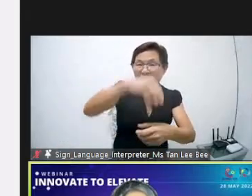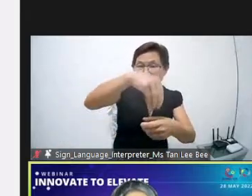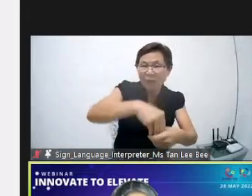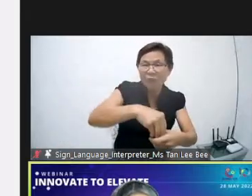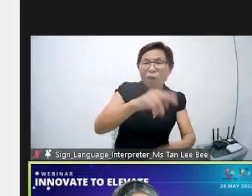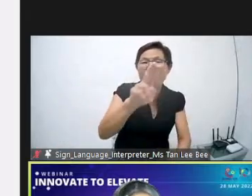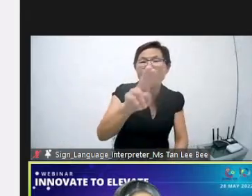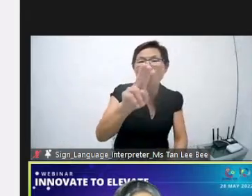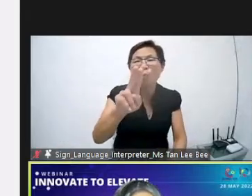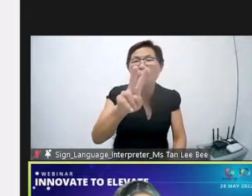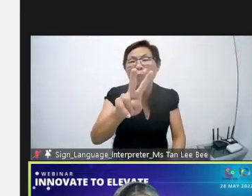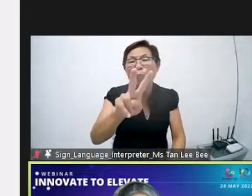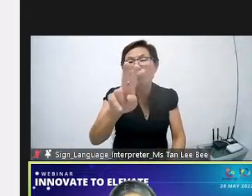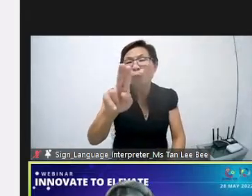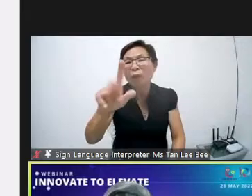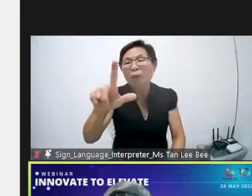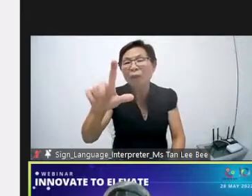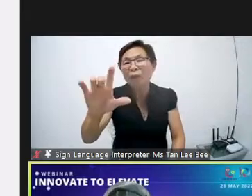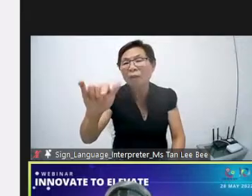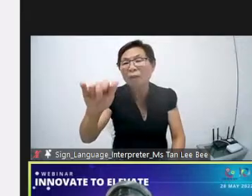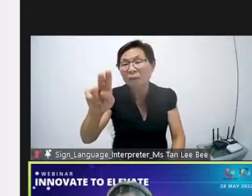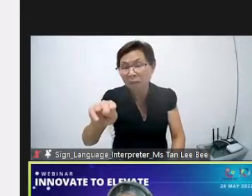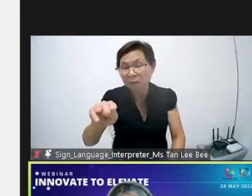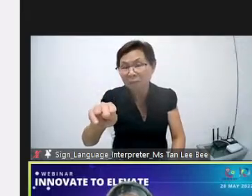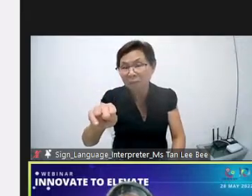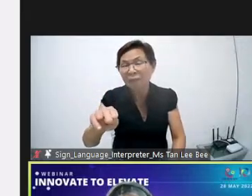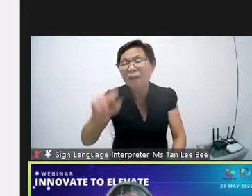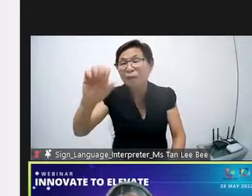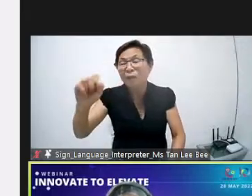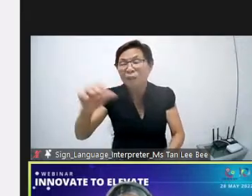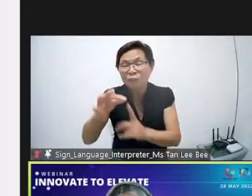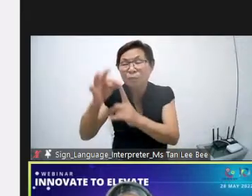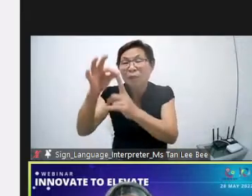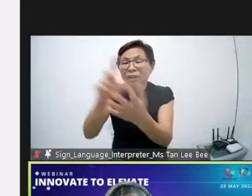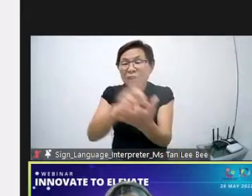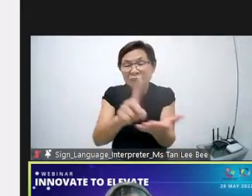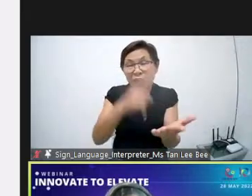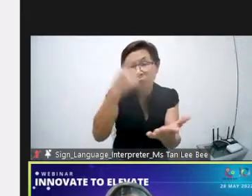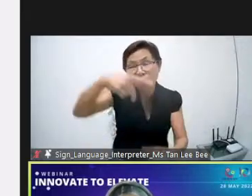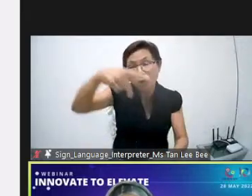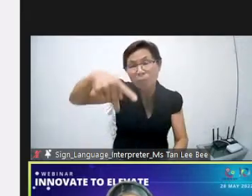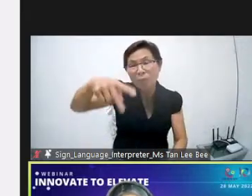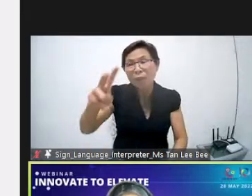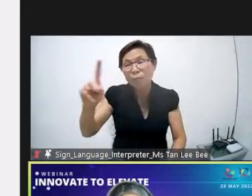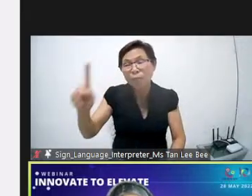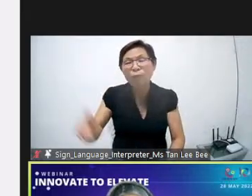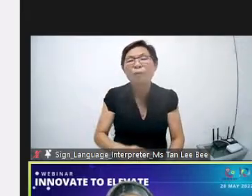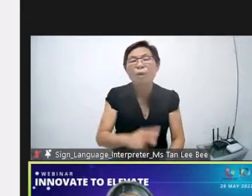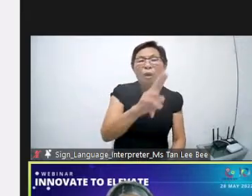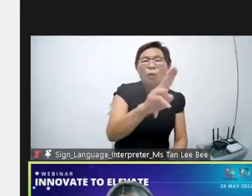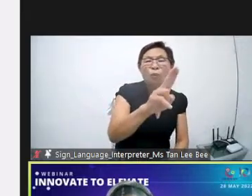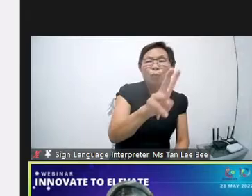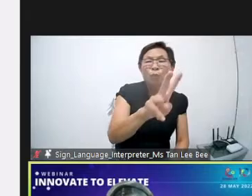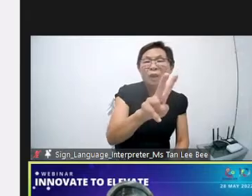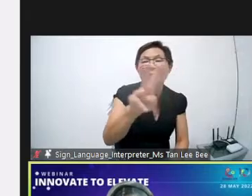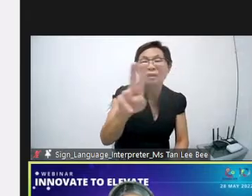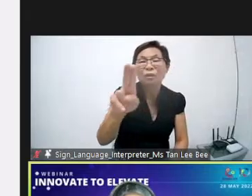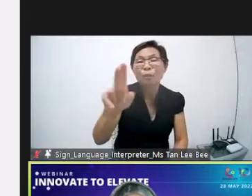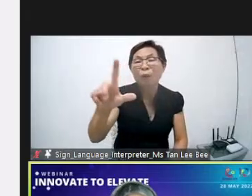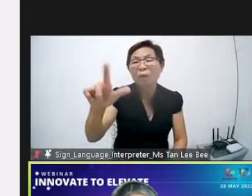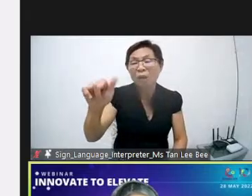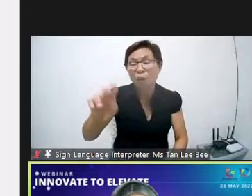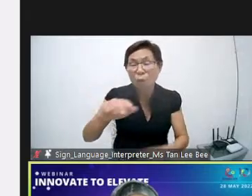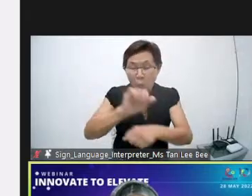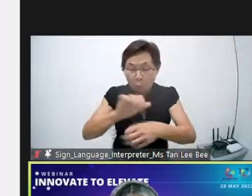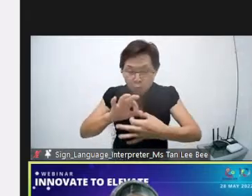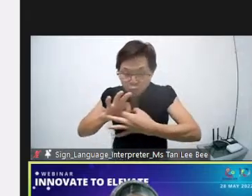which specialty designed for PWDs. Vulcan also works closely with the Ministry of Social Development